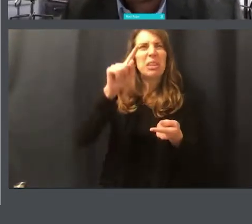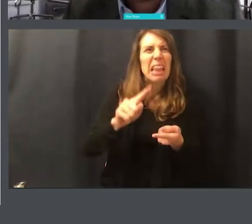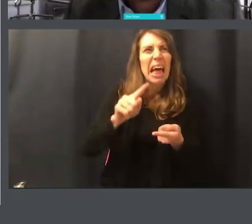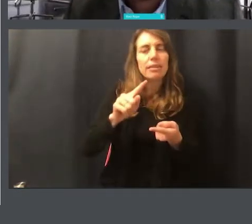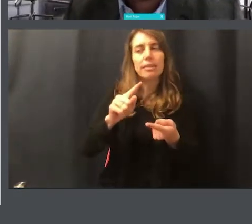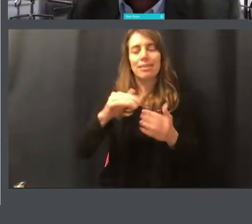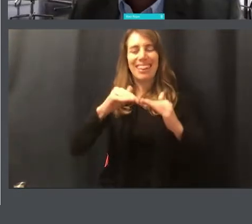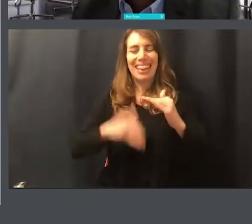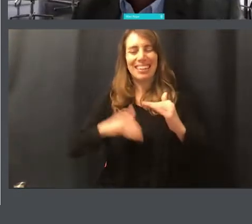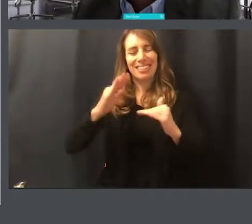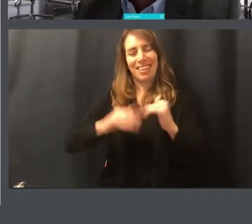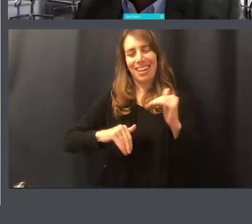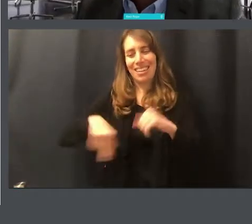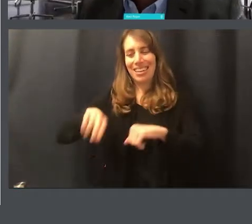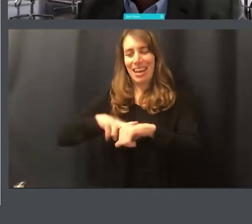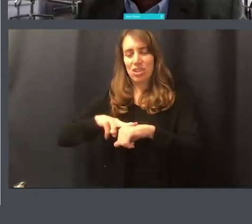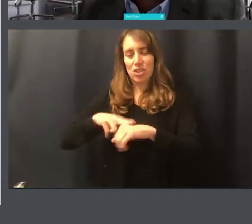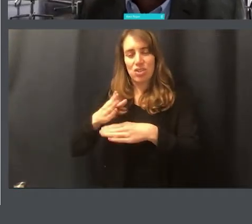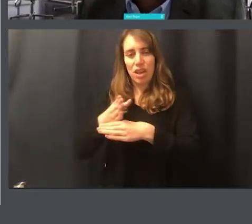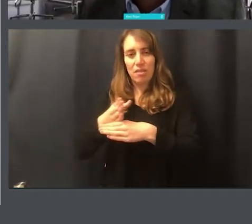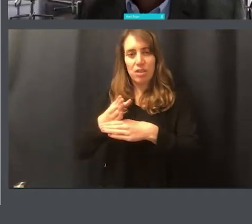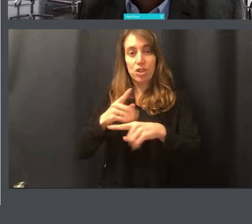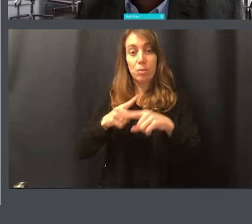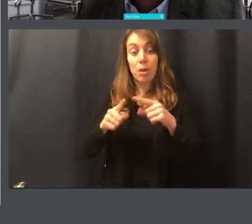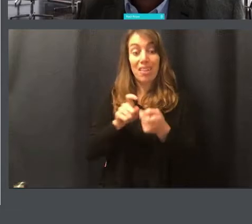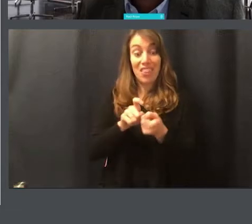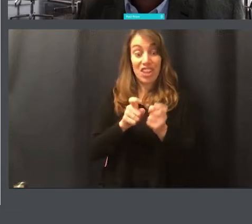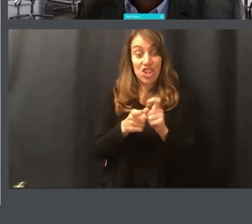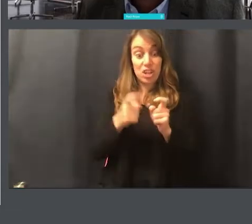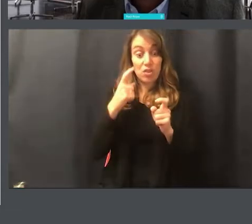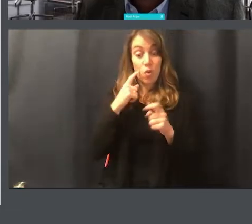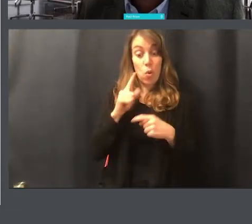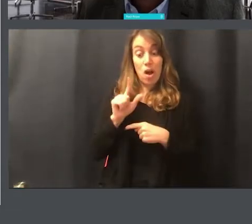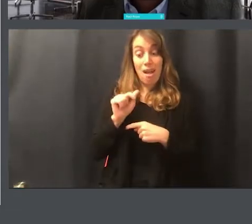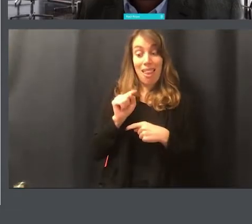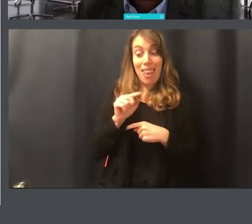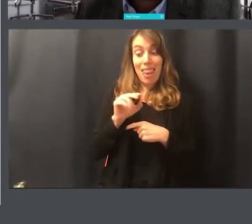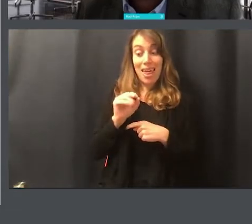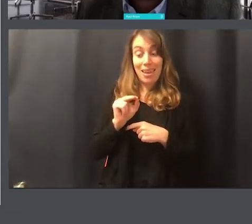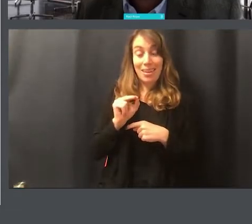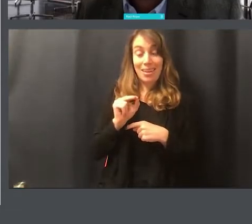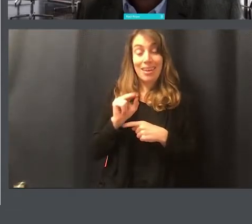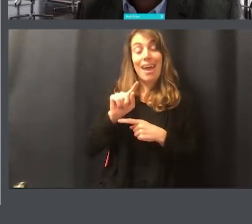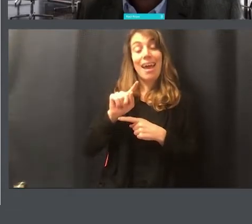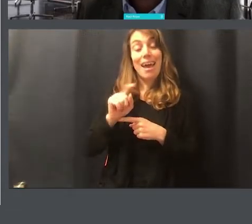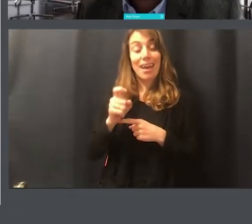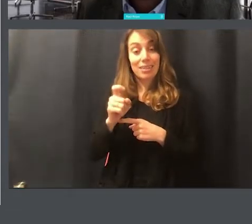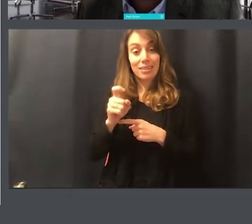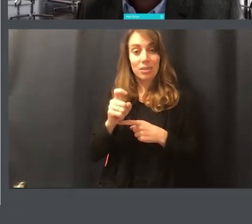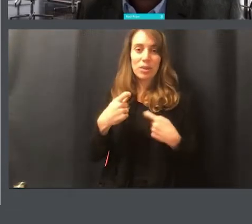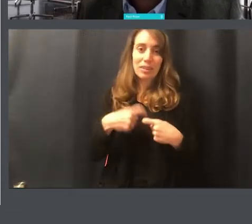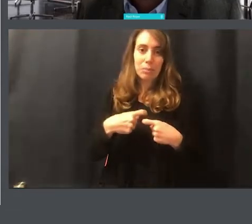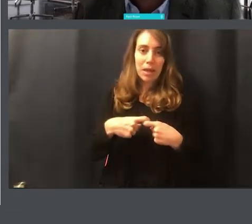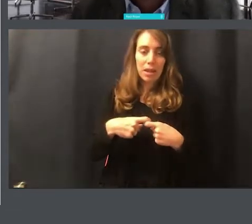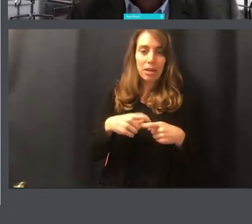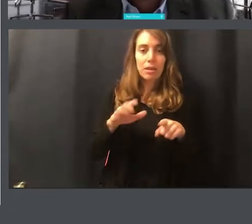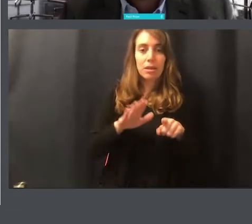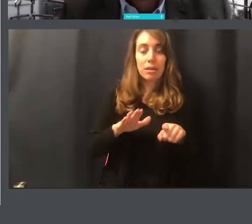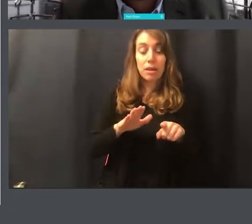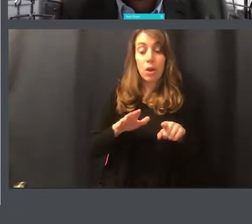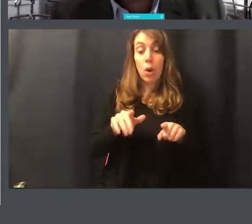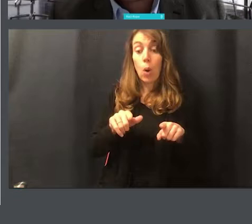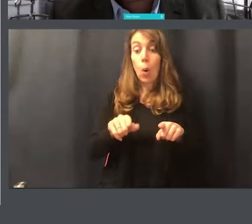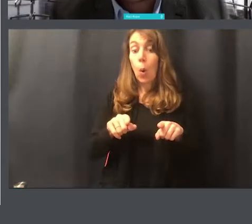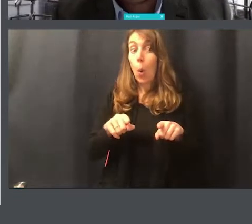in terms of the percentage increase in the Hispanic or Latinx population, relative to the national average of 23%. In Washington, it